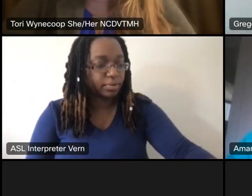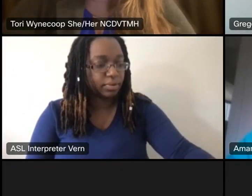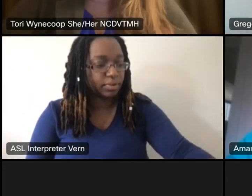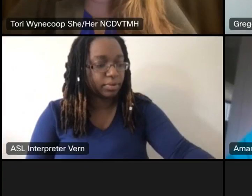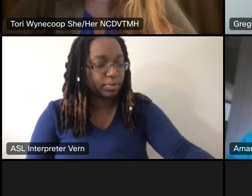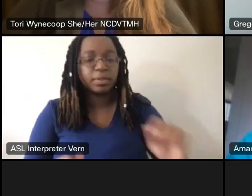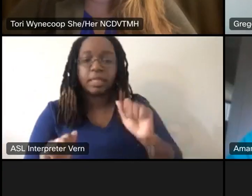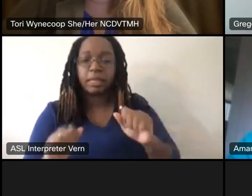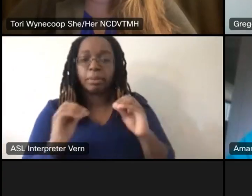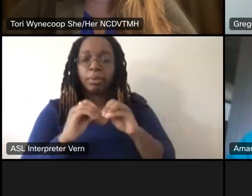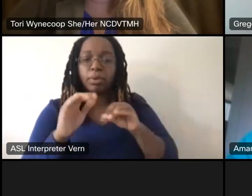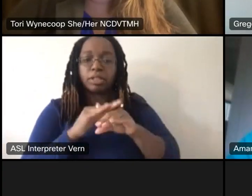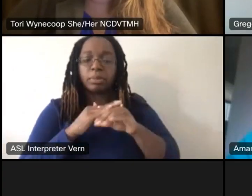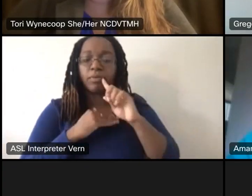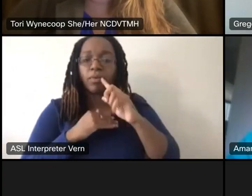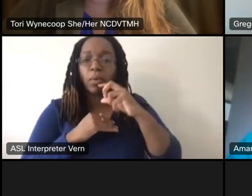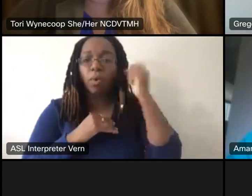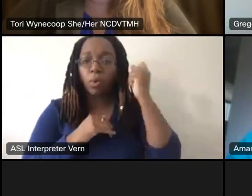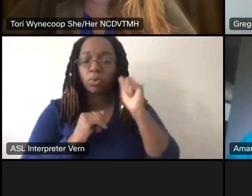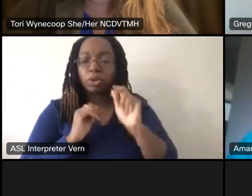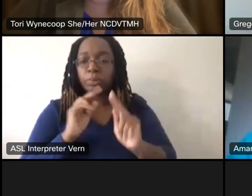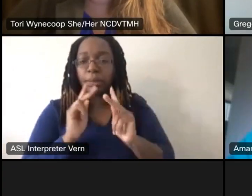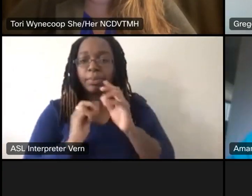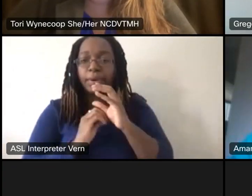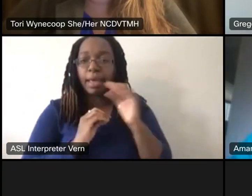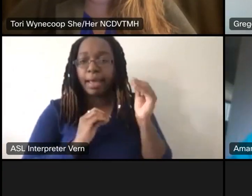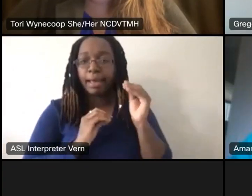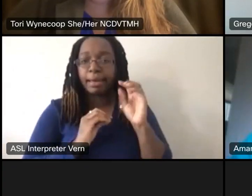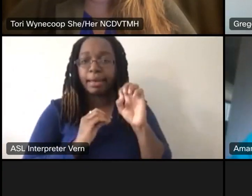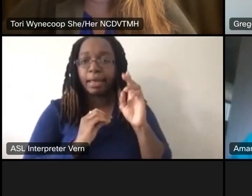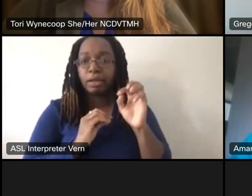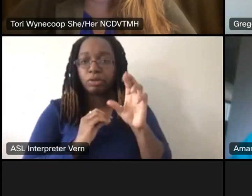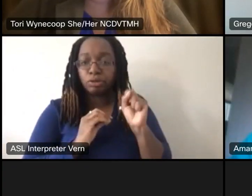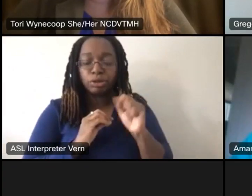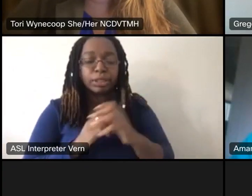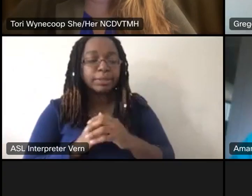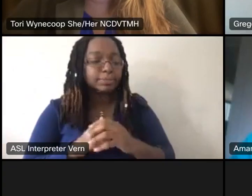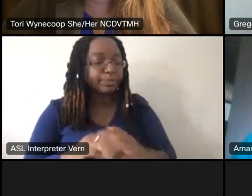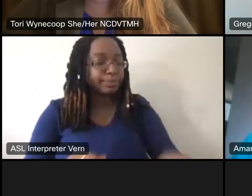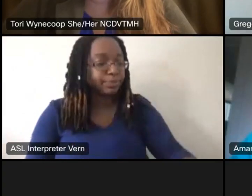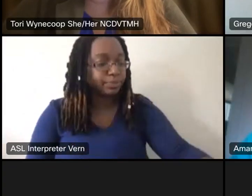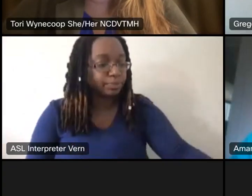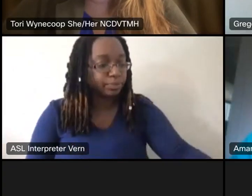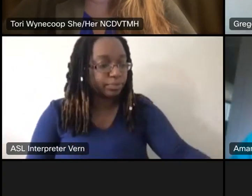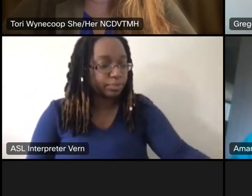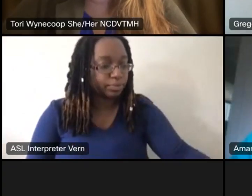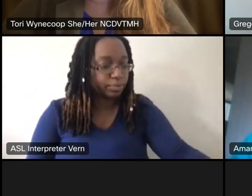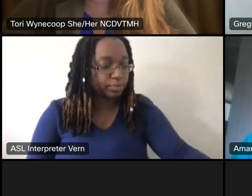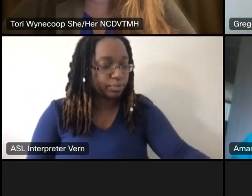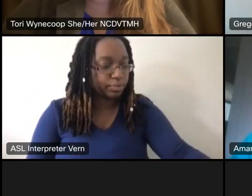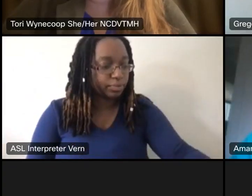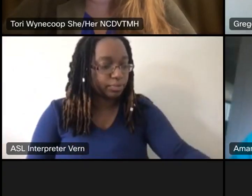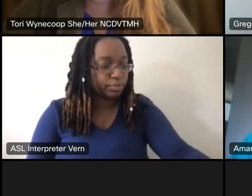older adults and elders. And with that in mind, we also want to ensure that we